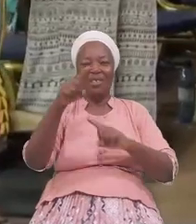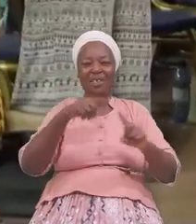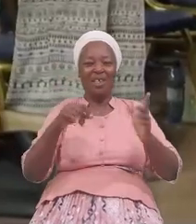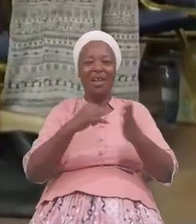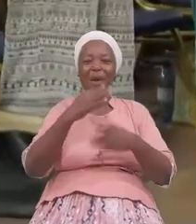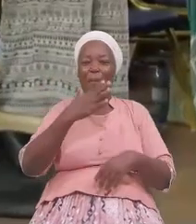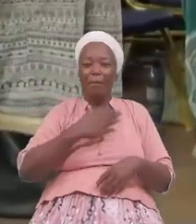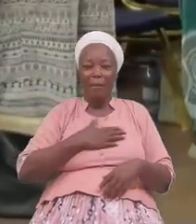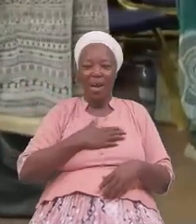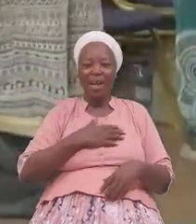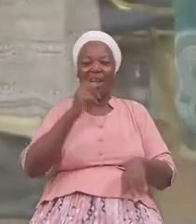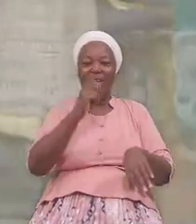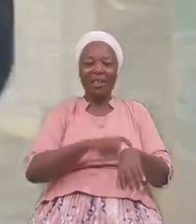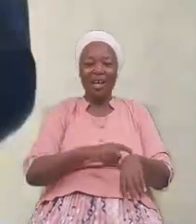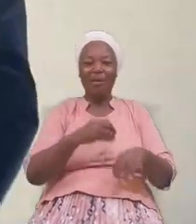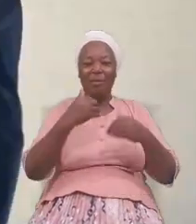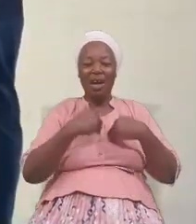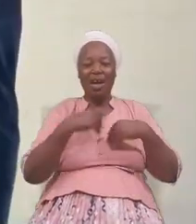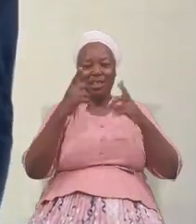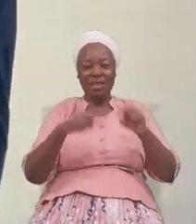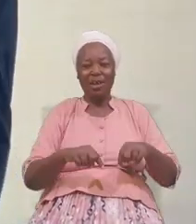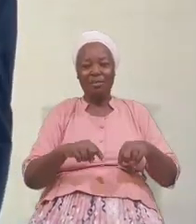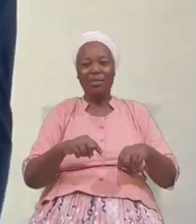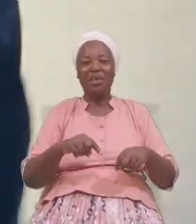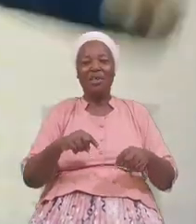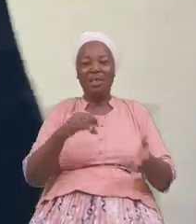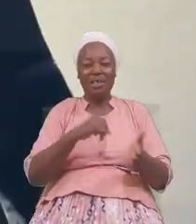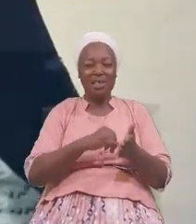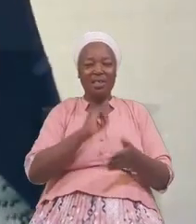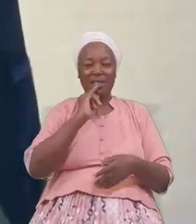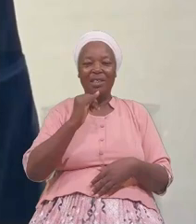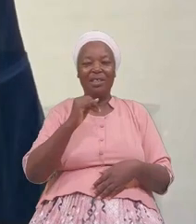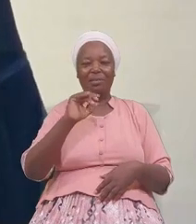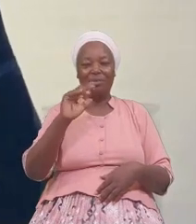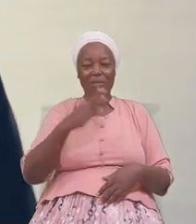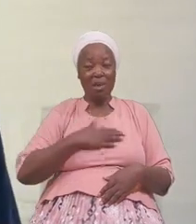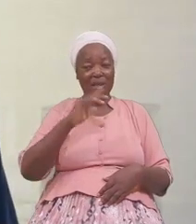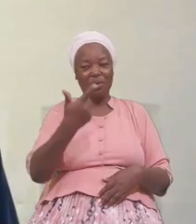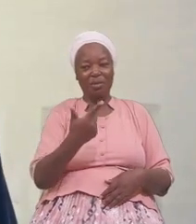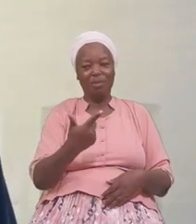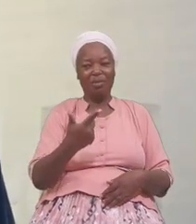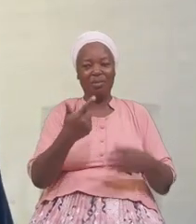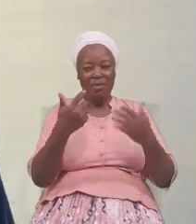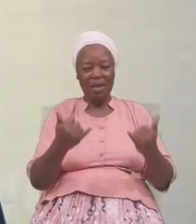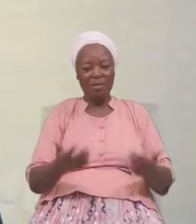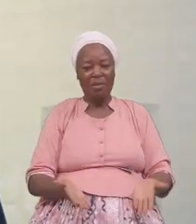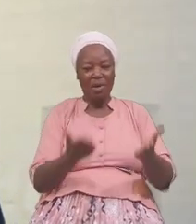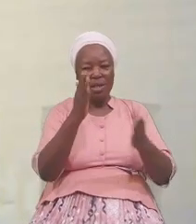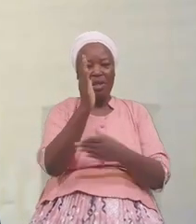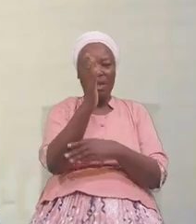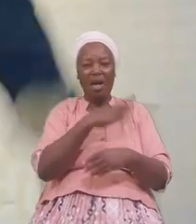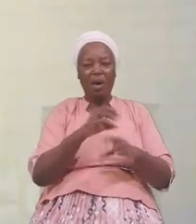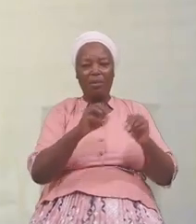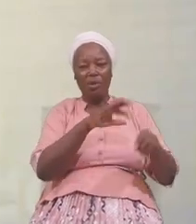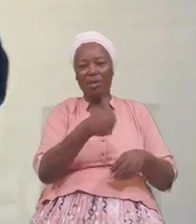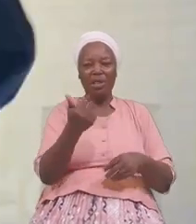come. My turn has come. Raise up that hand and lay the other hand where